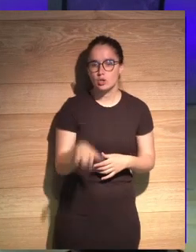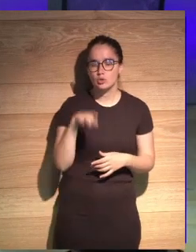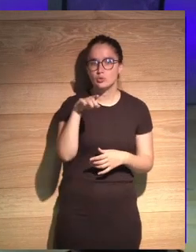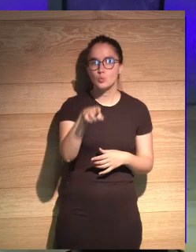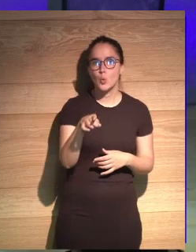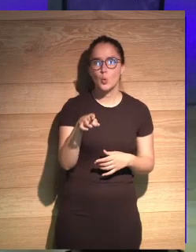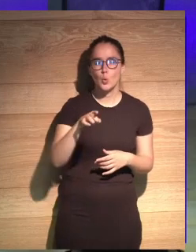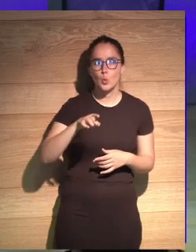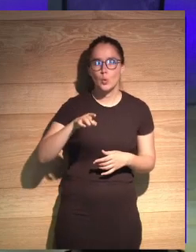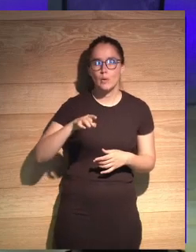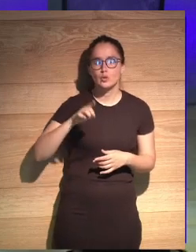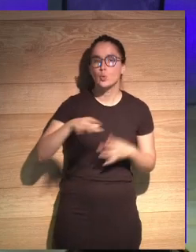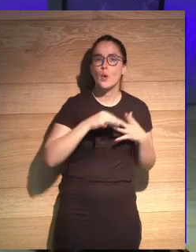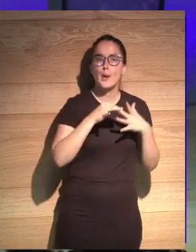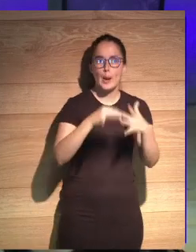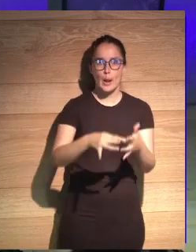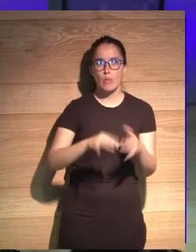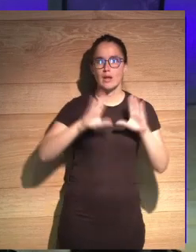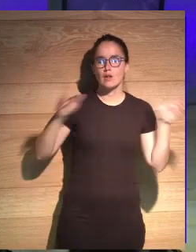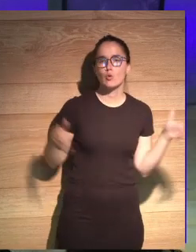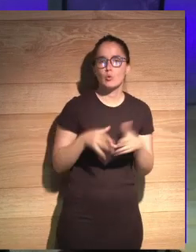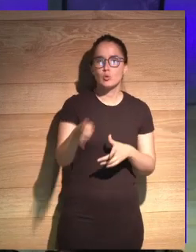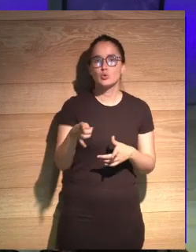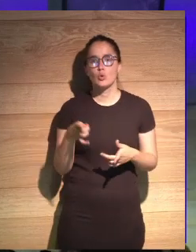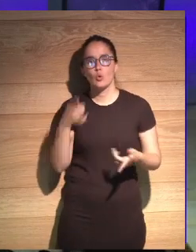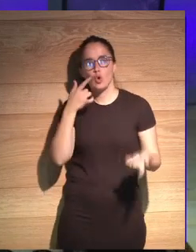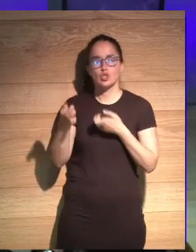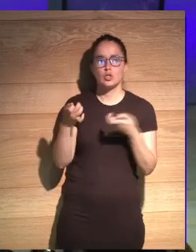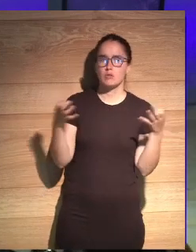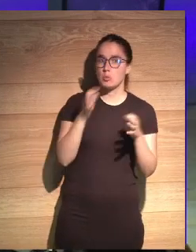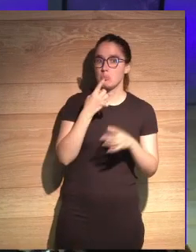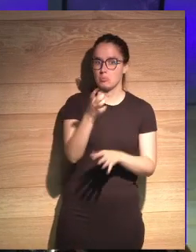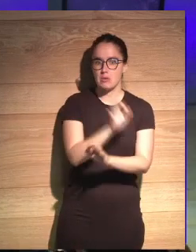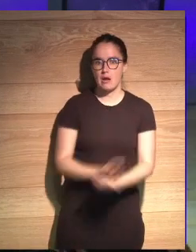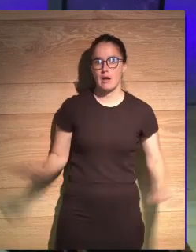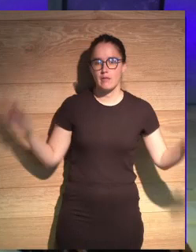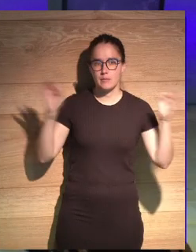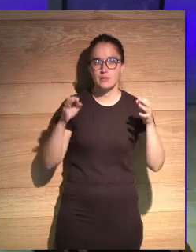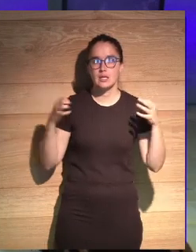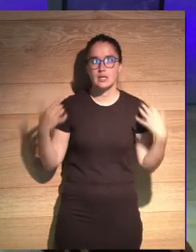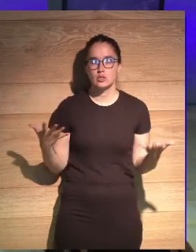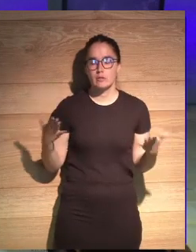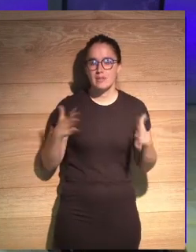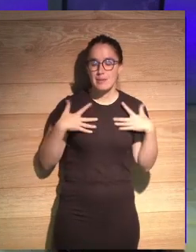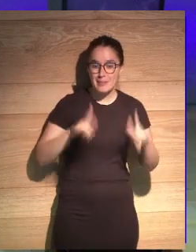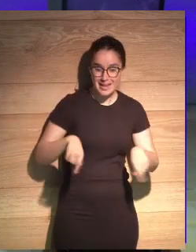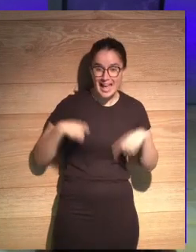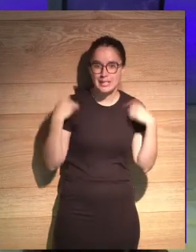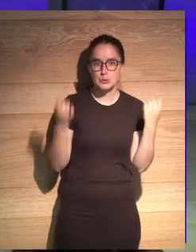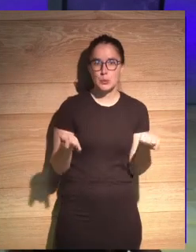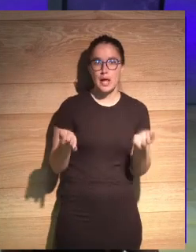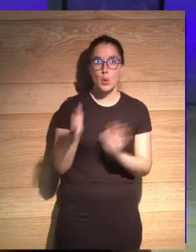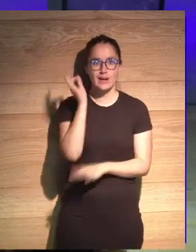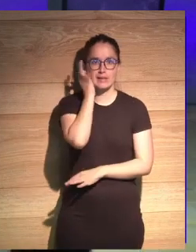that nobody told them that you are the leader, you have to do things. Nobody told them